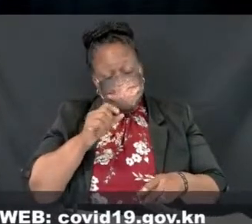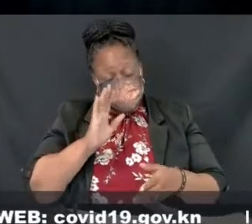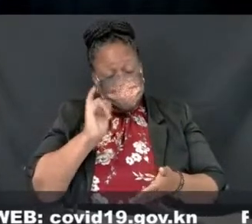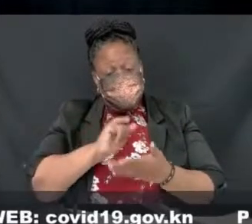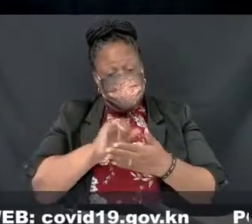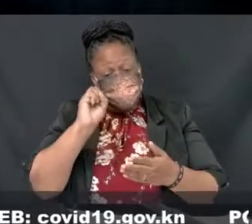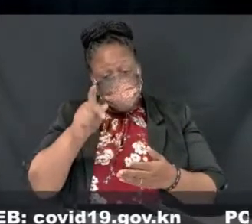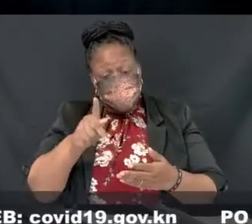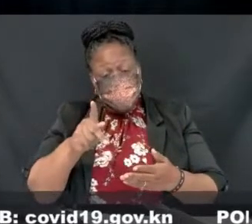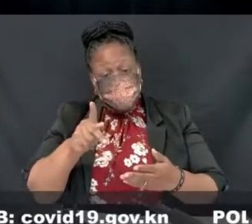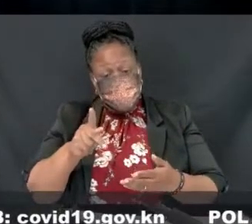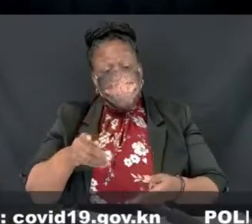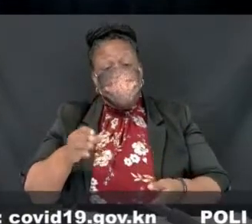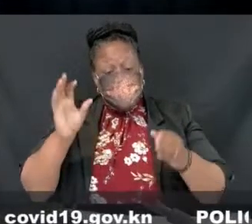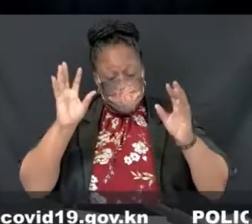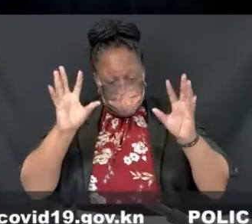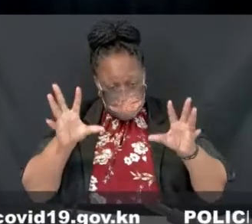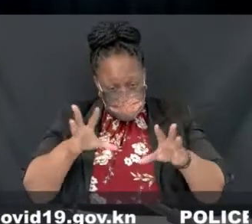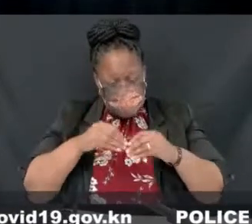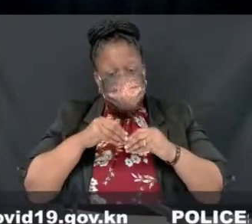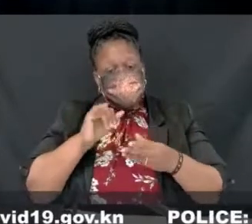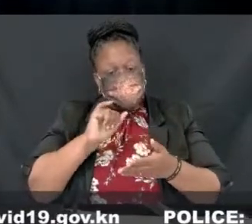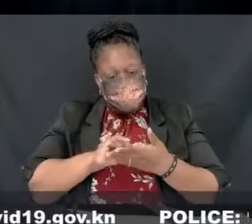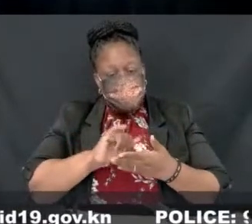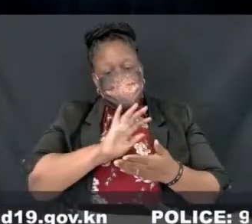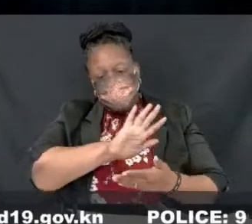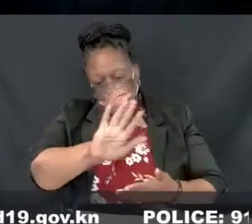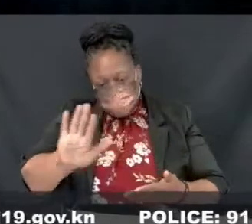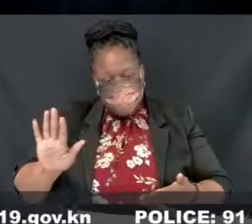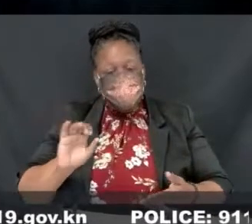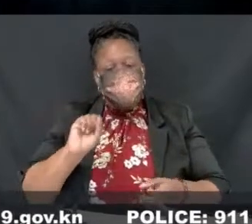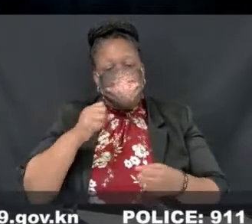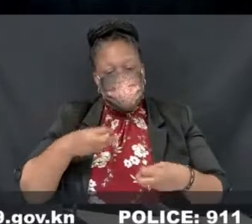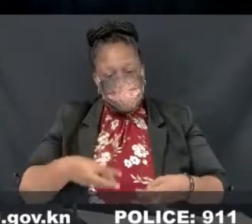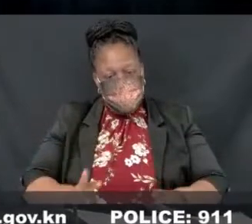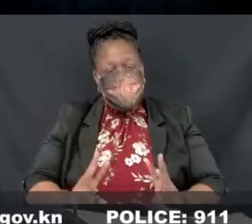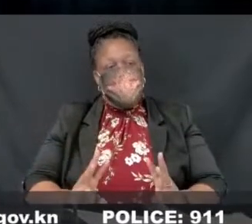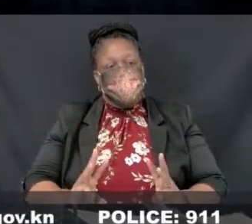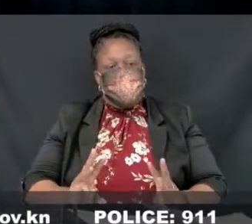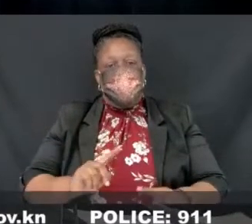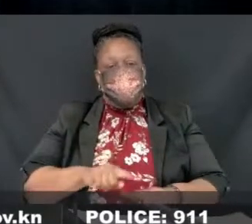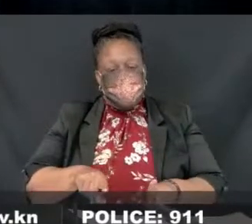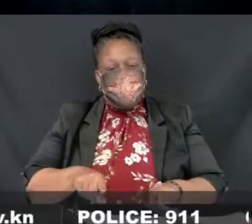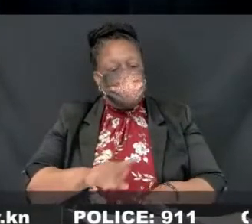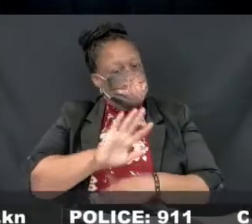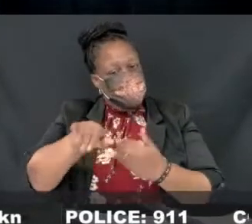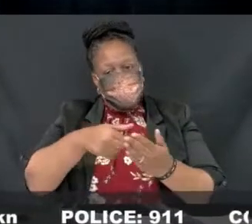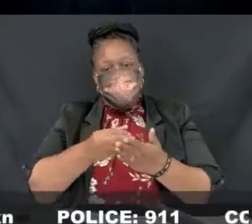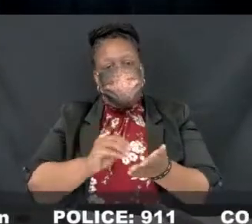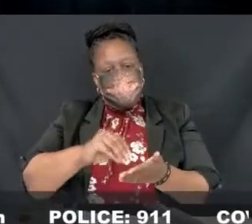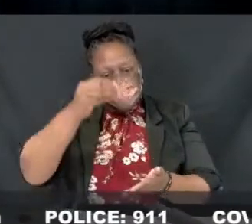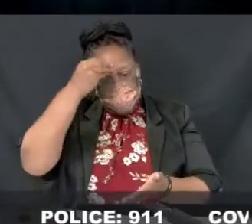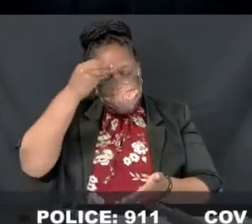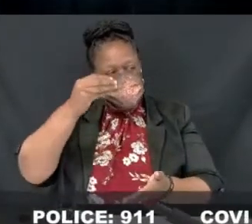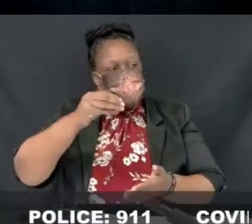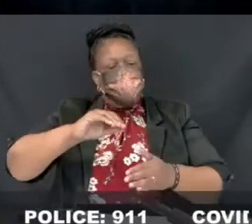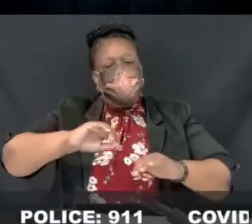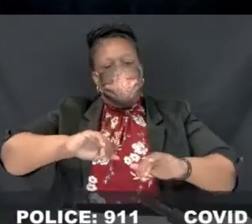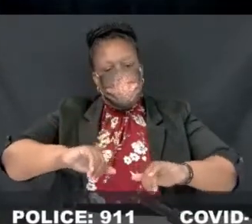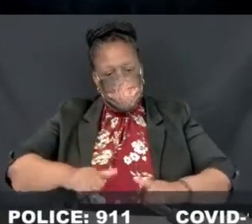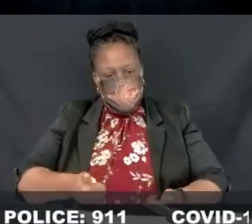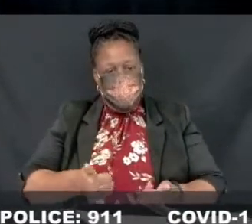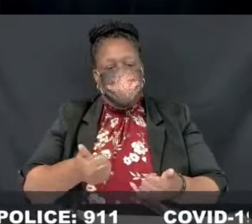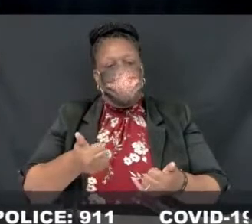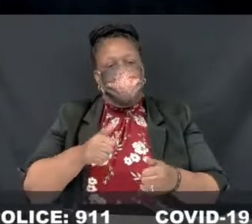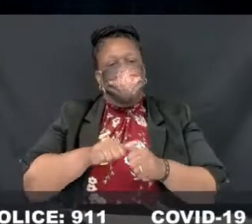really wanted in a time of crisis. So I hope that all of us have learned our lessons in terms of how far we can